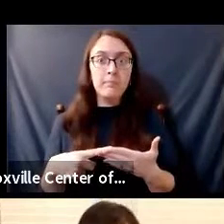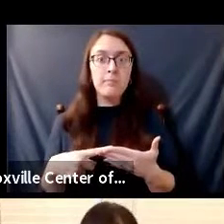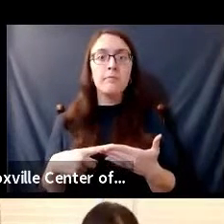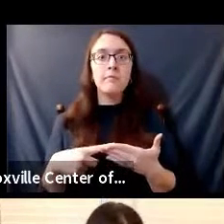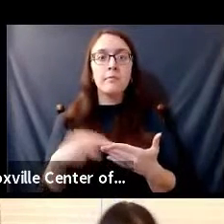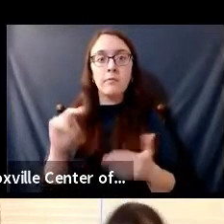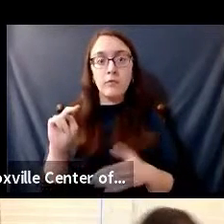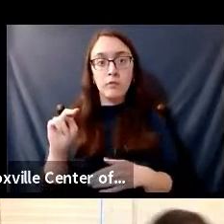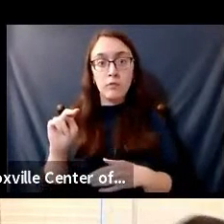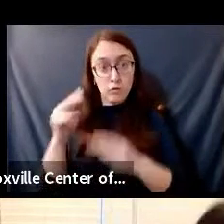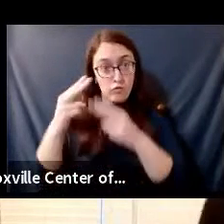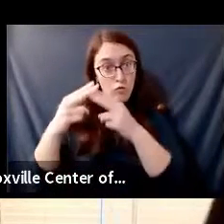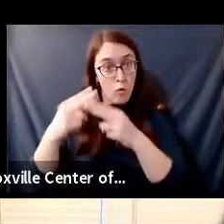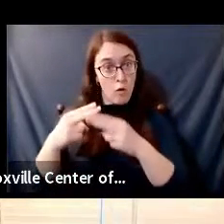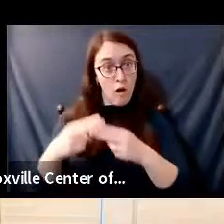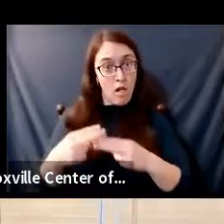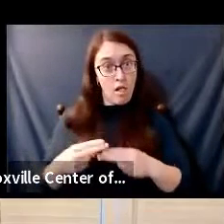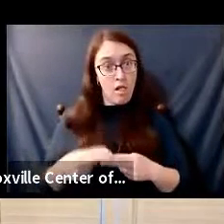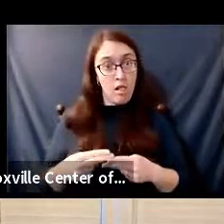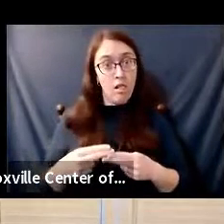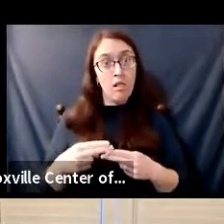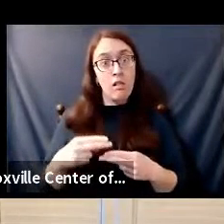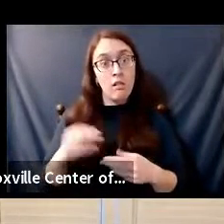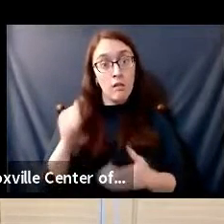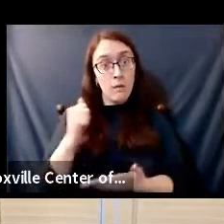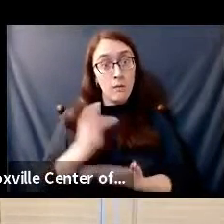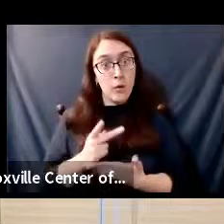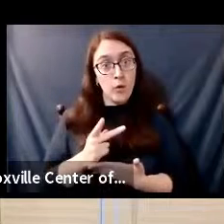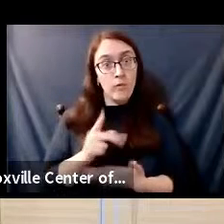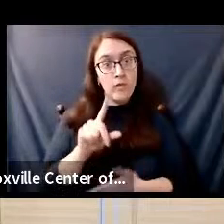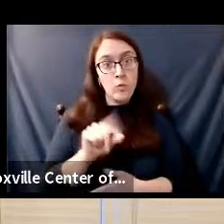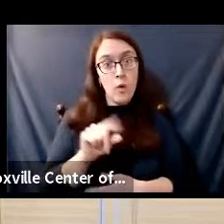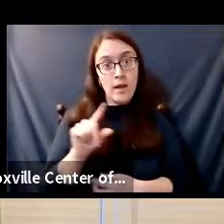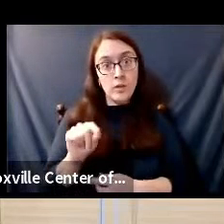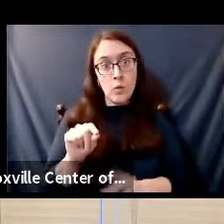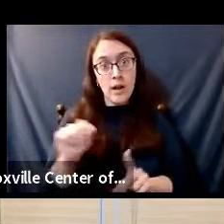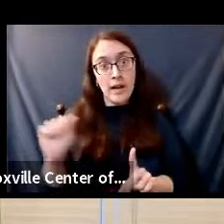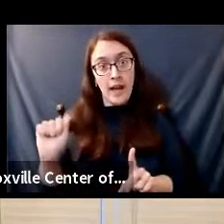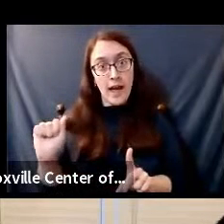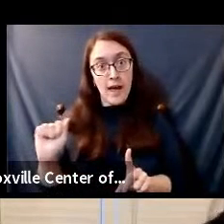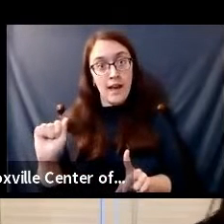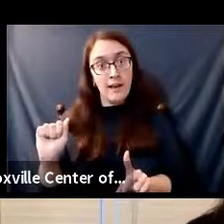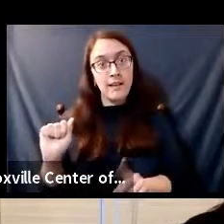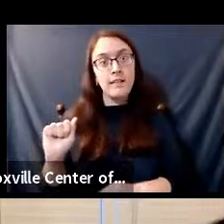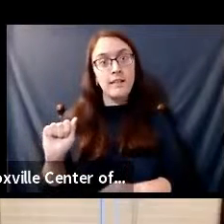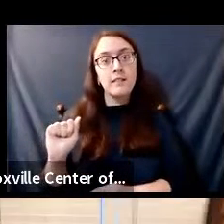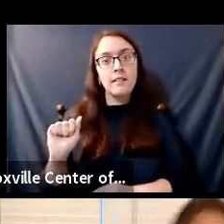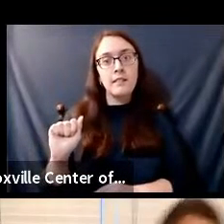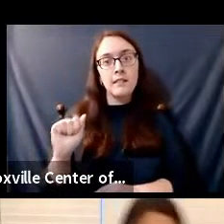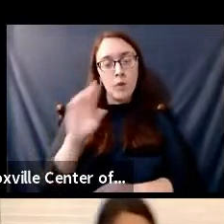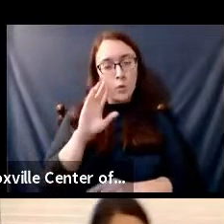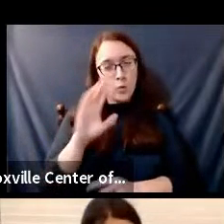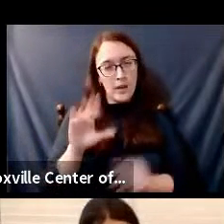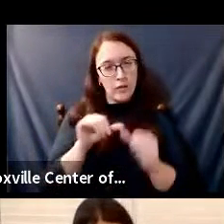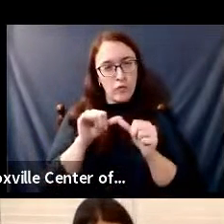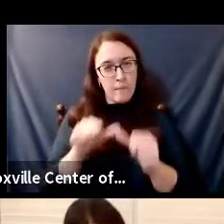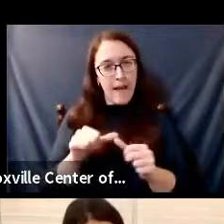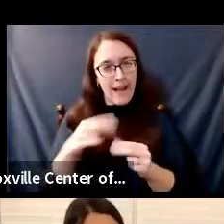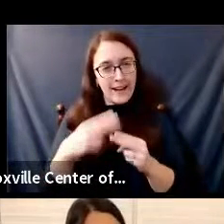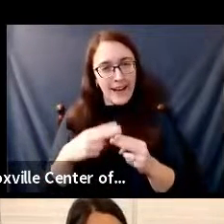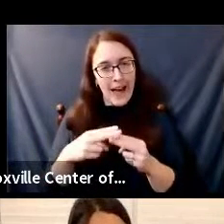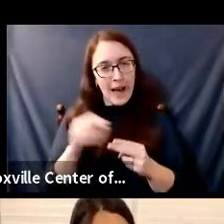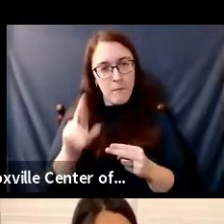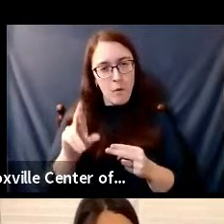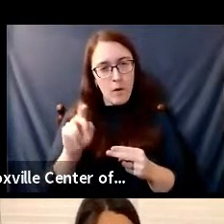Narda, would you like to take a roll call to approve this 2020-A? Is that going to be it'll stay as that, or does it need a